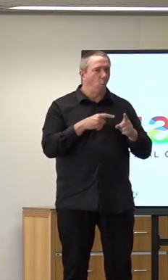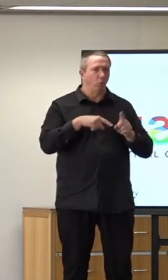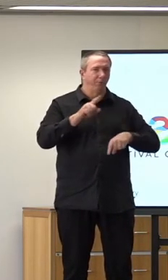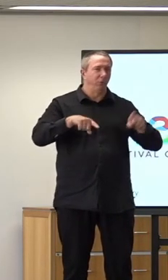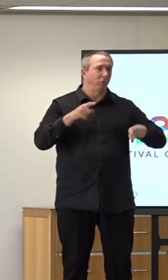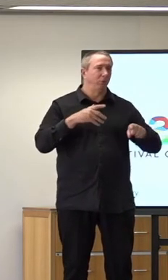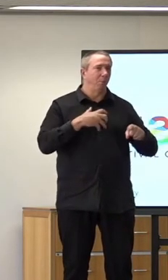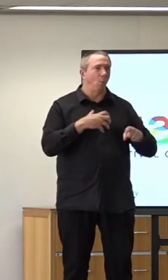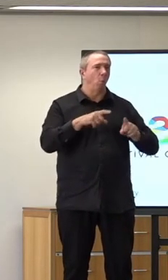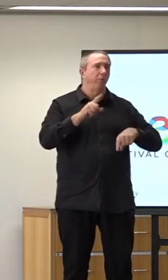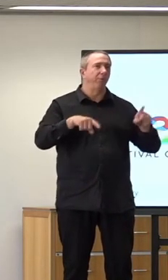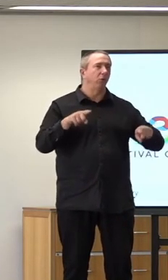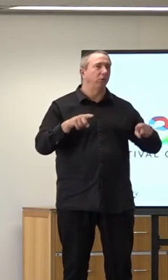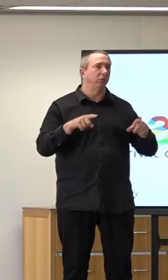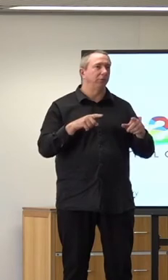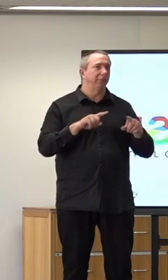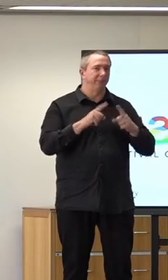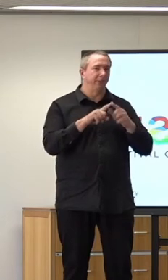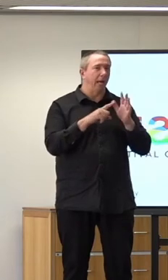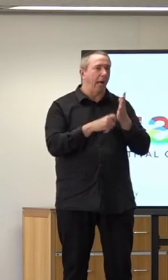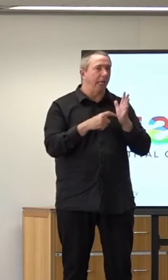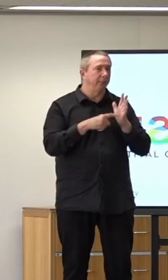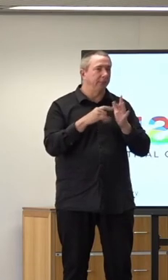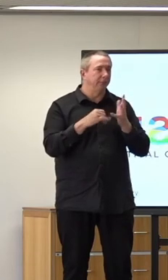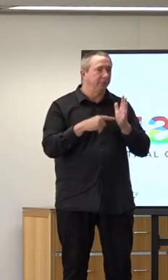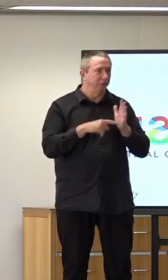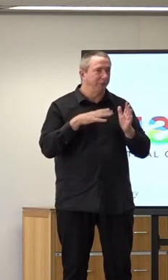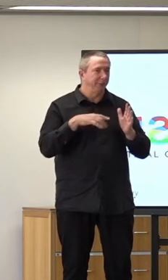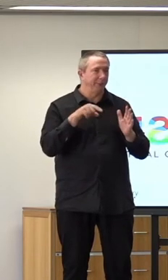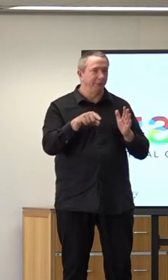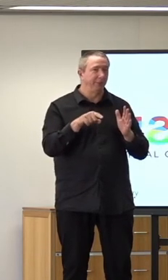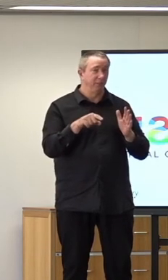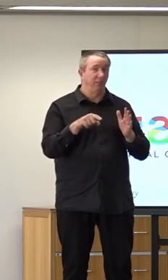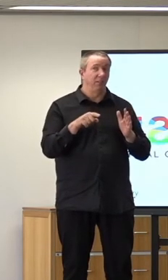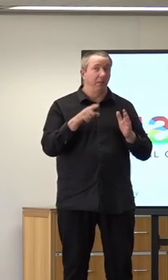of different artists, and the pie will grow bigger, much bigger.